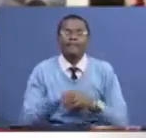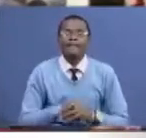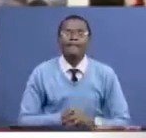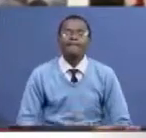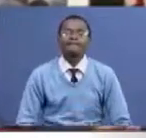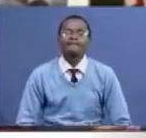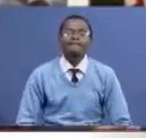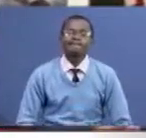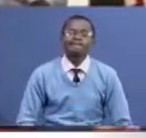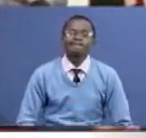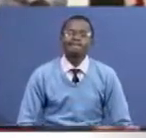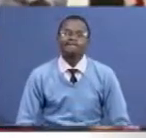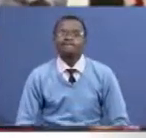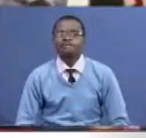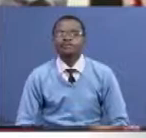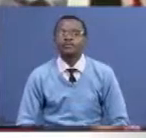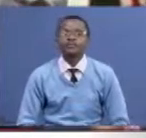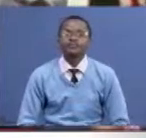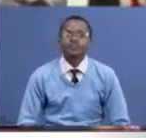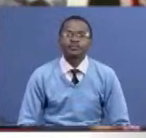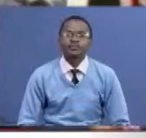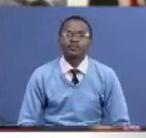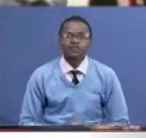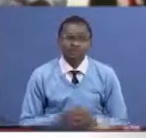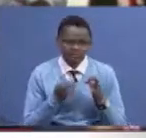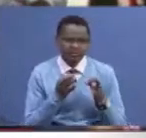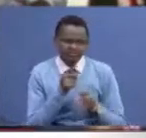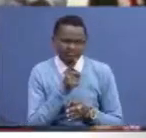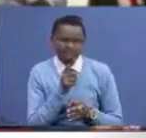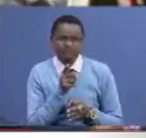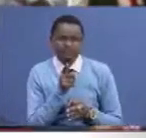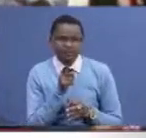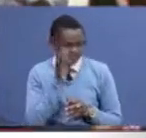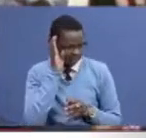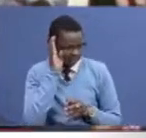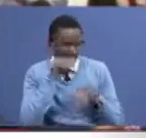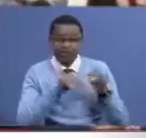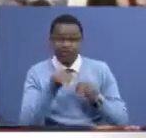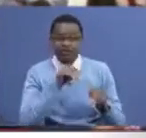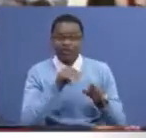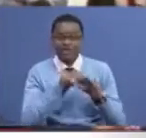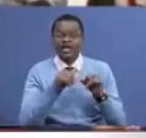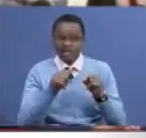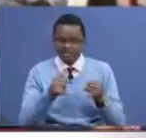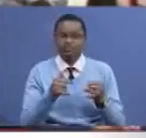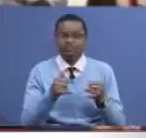Na tatanishi kubwa sana tukiona ufisadi ambao tumeusikia kwenye vyombo vya